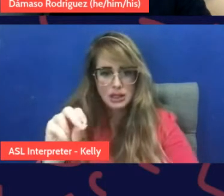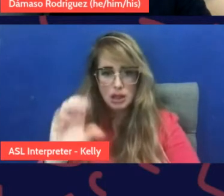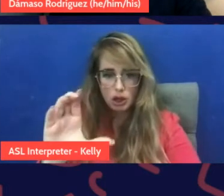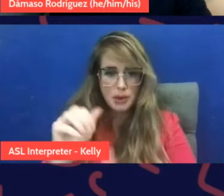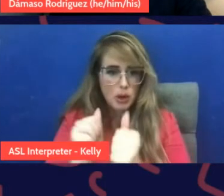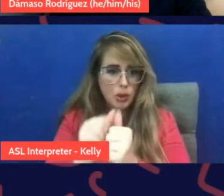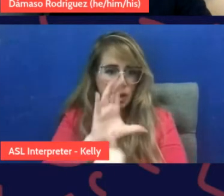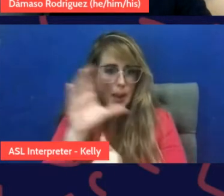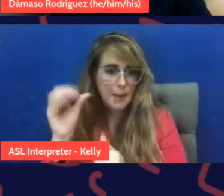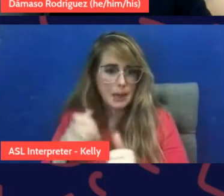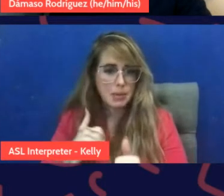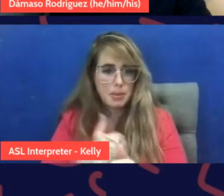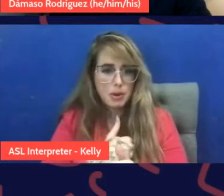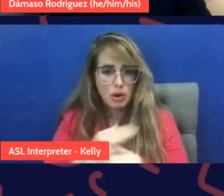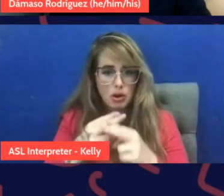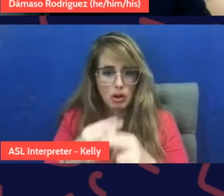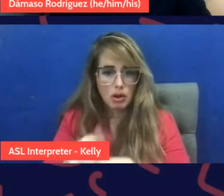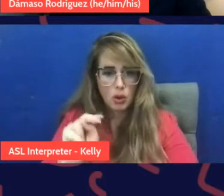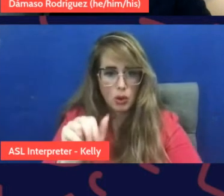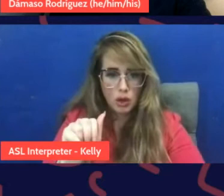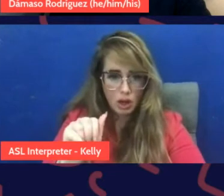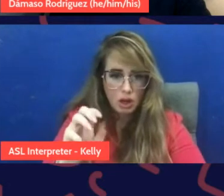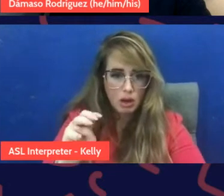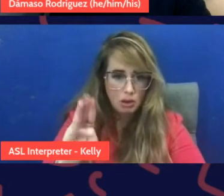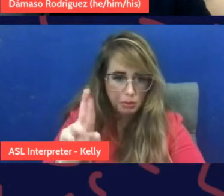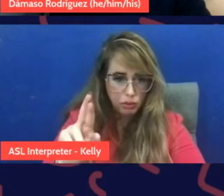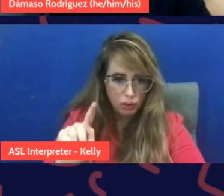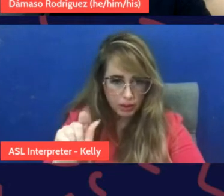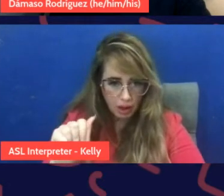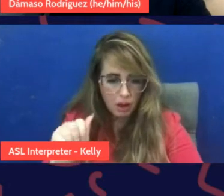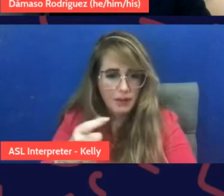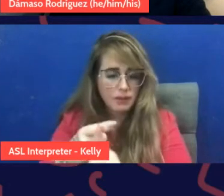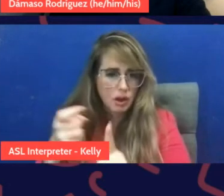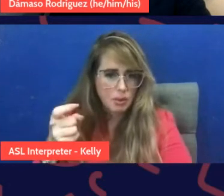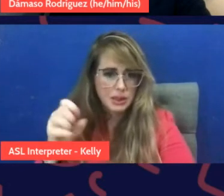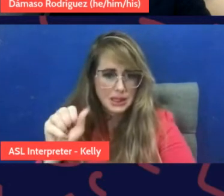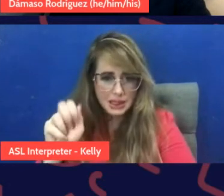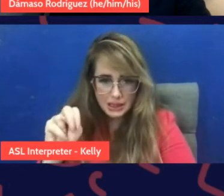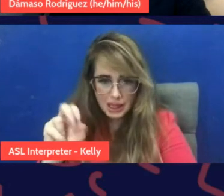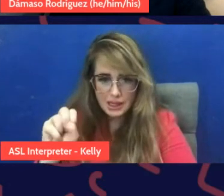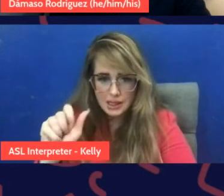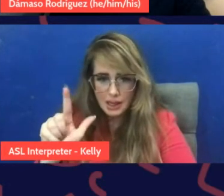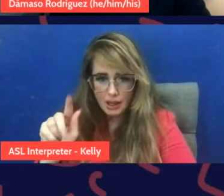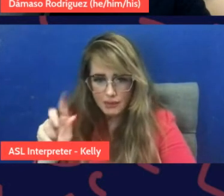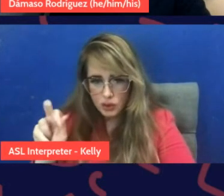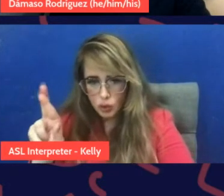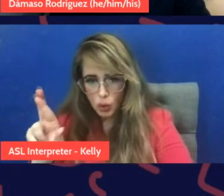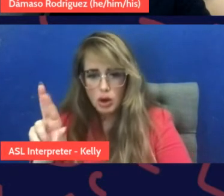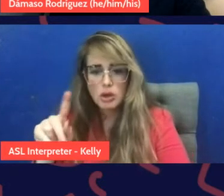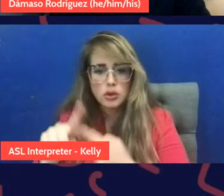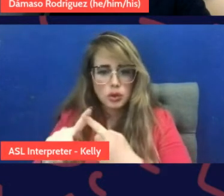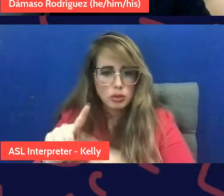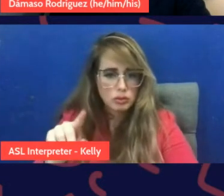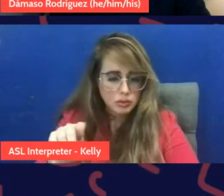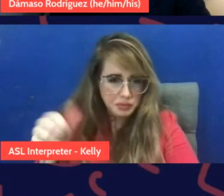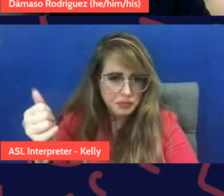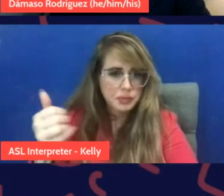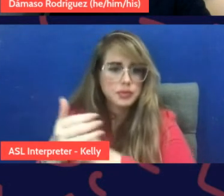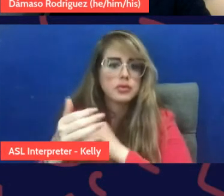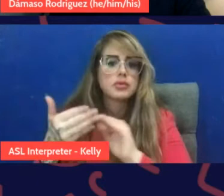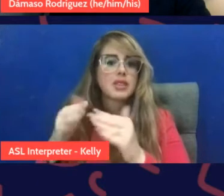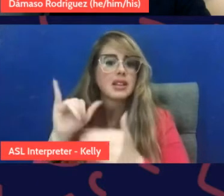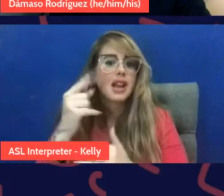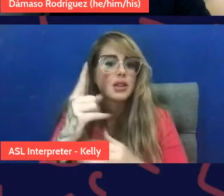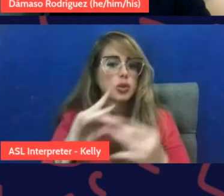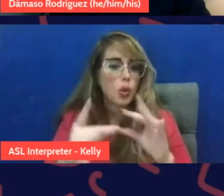member called Una Ruta Nada Santa, from San Salvador to the San Fernando Valley. And it was the story of three women and